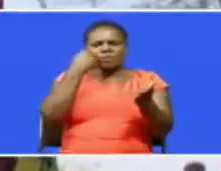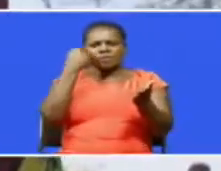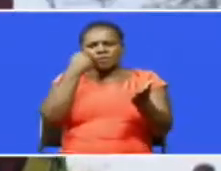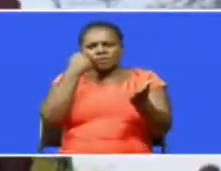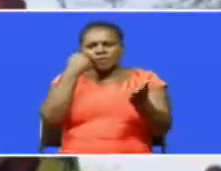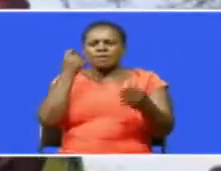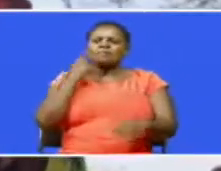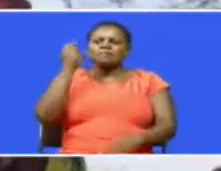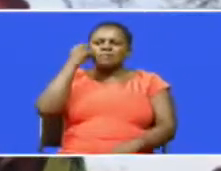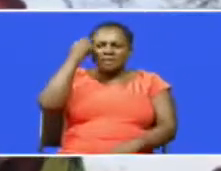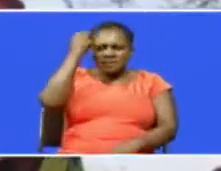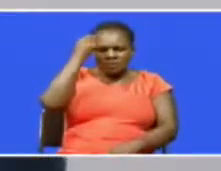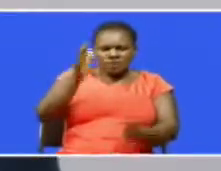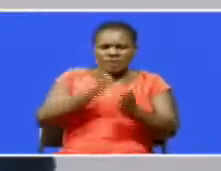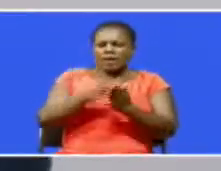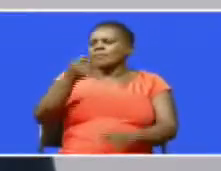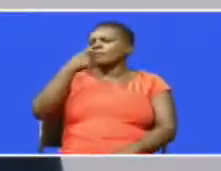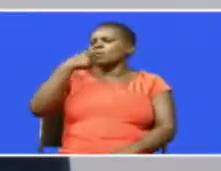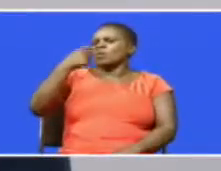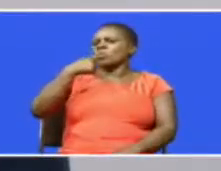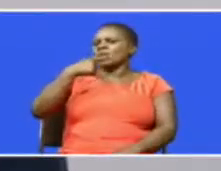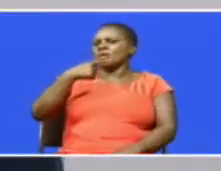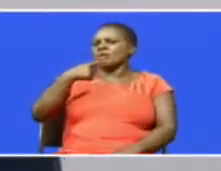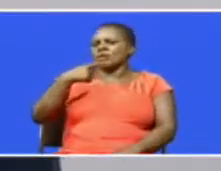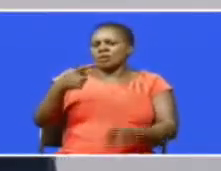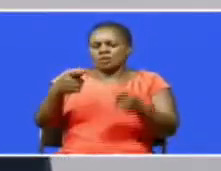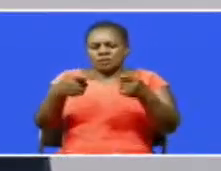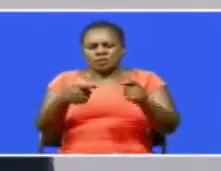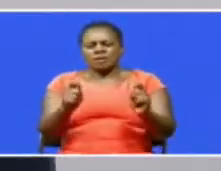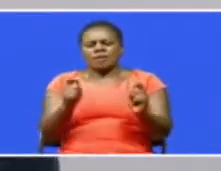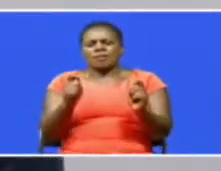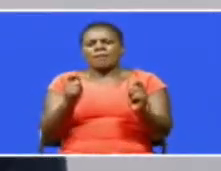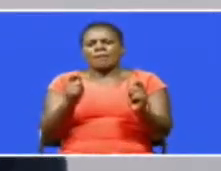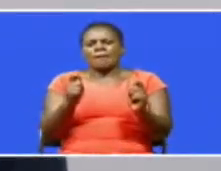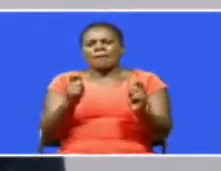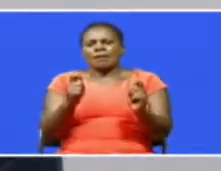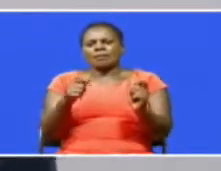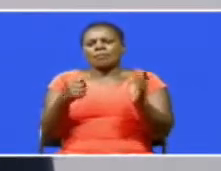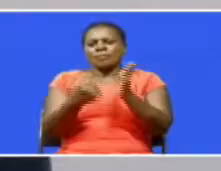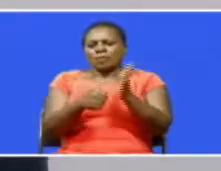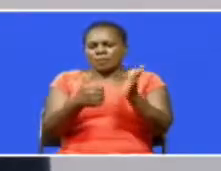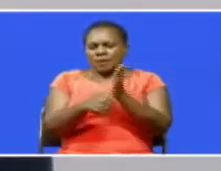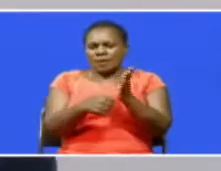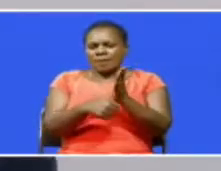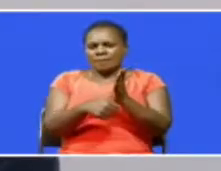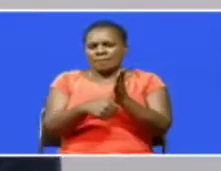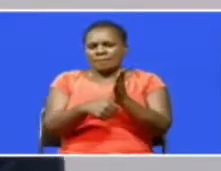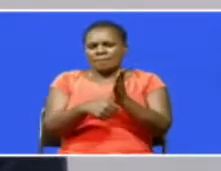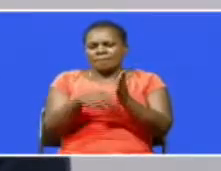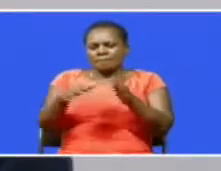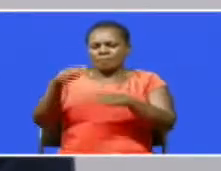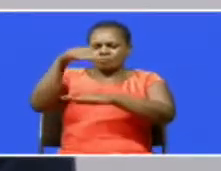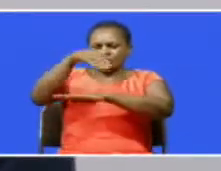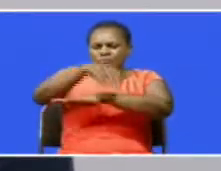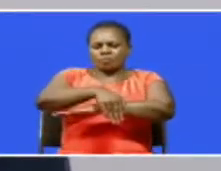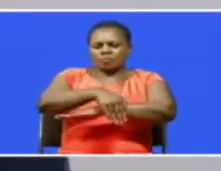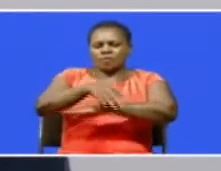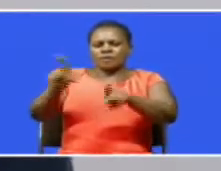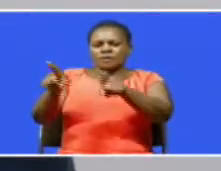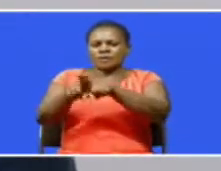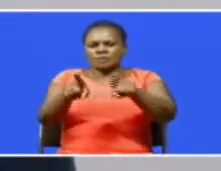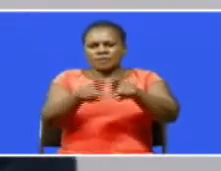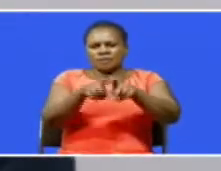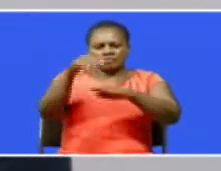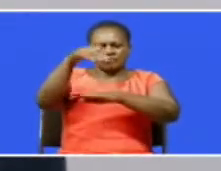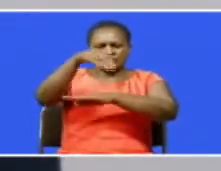like measles and polio. It's definitely a tragedy that those coverage levels have gone down. In fact, they've